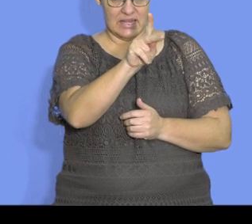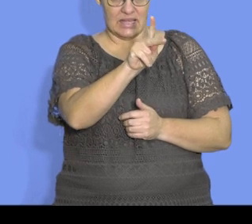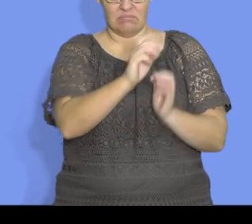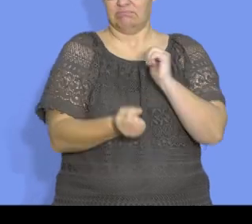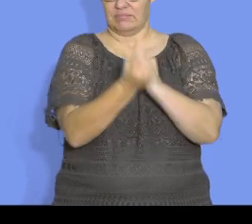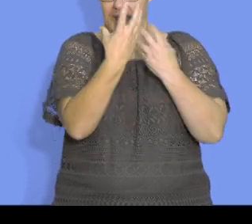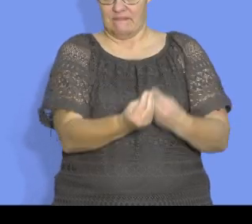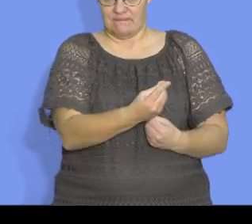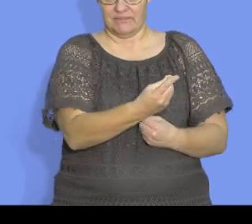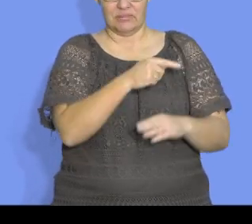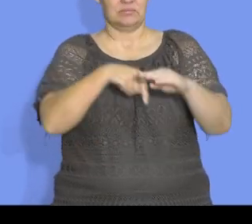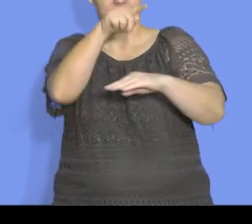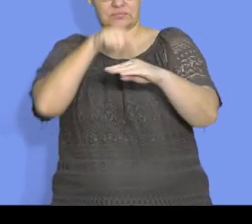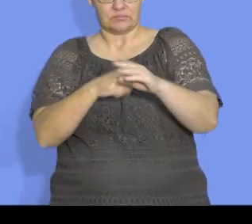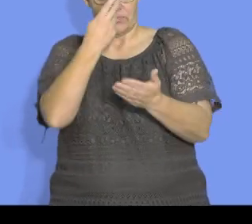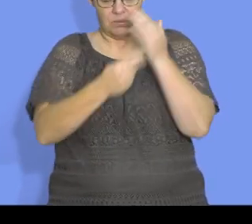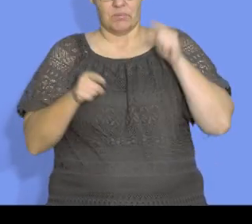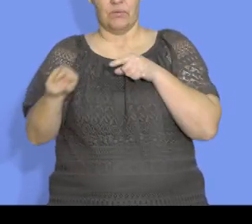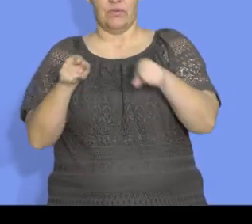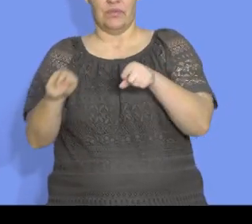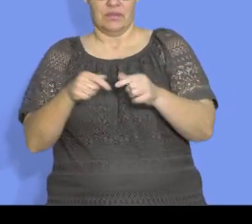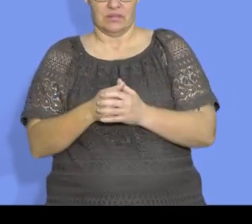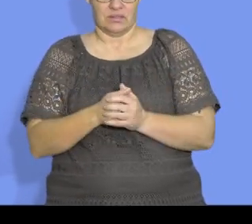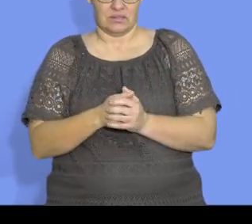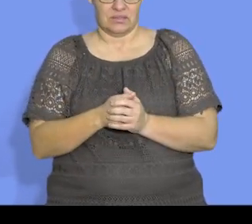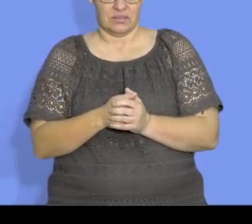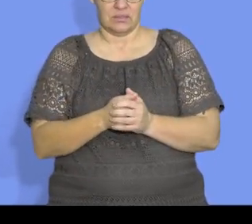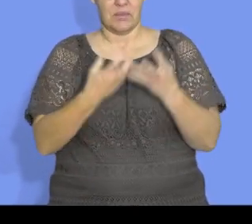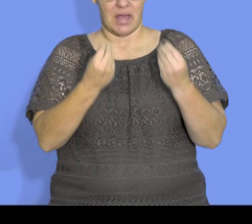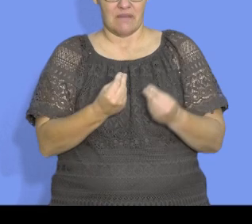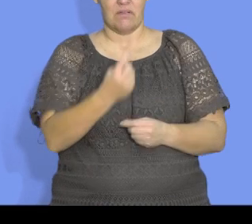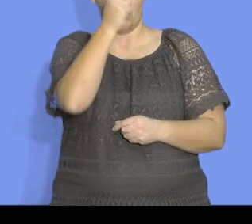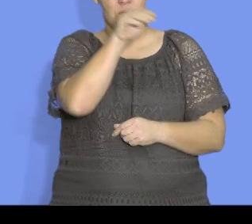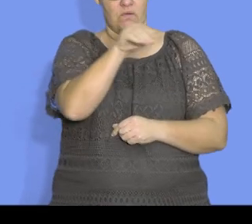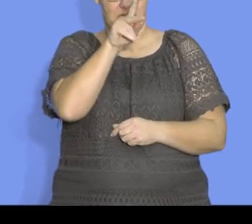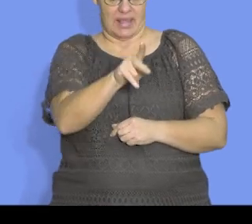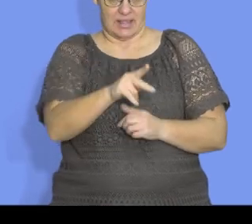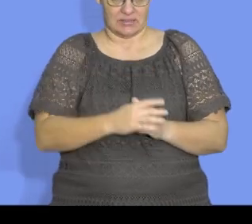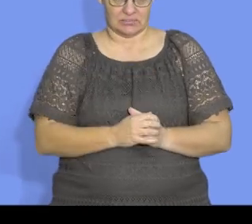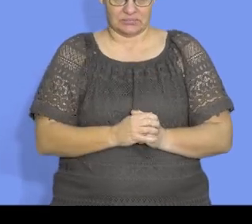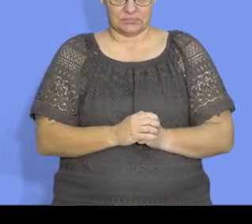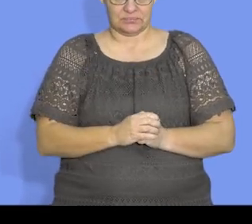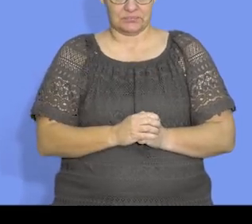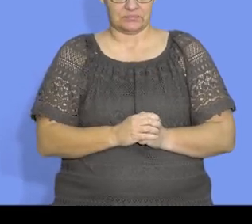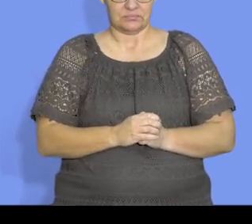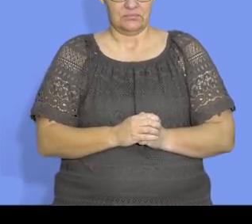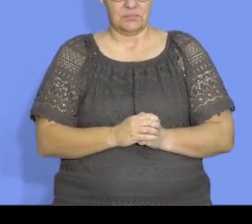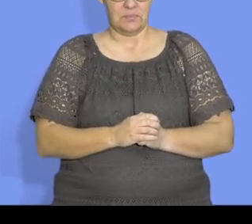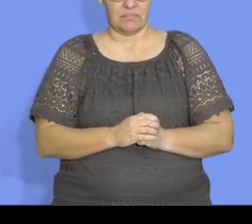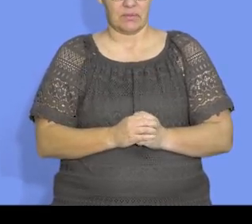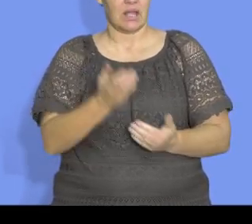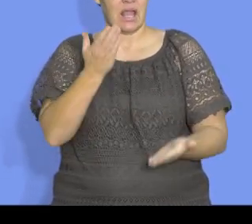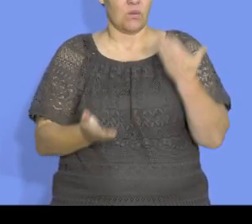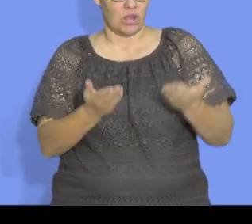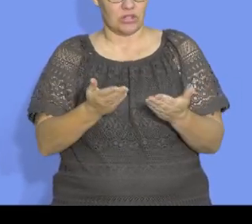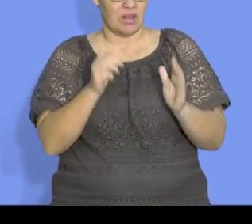I originally had, and divide it by both sides, and I'll get a 1 over k there. Now, if